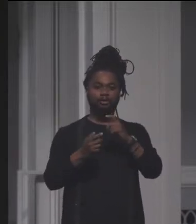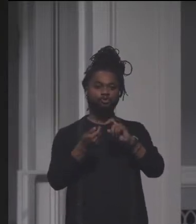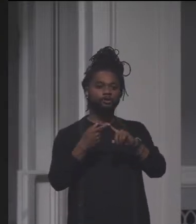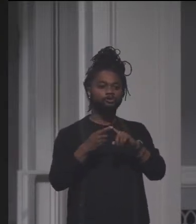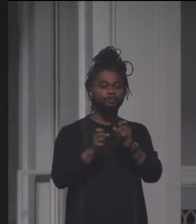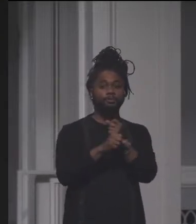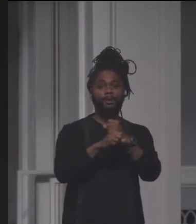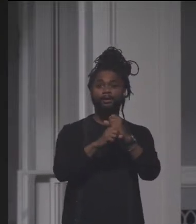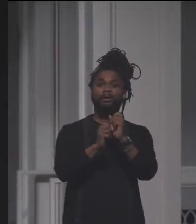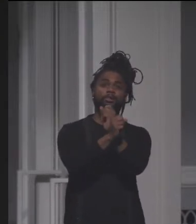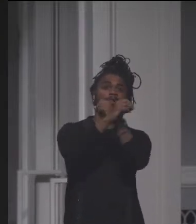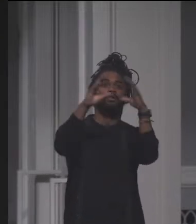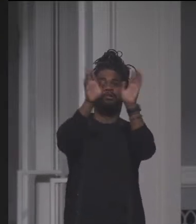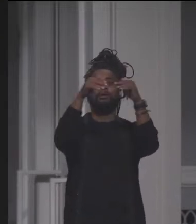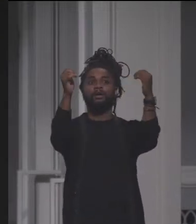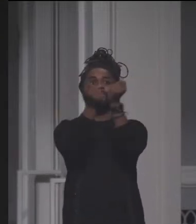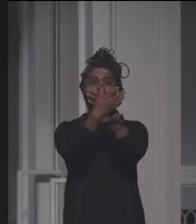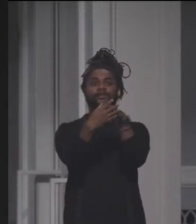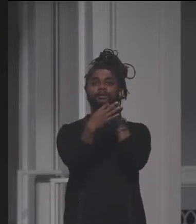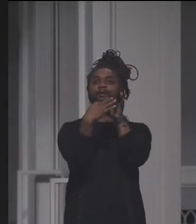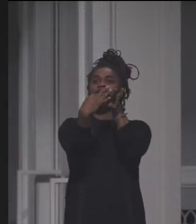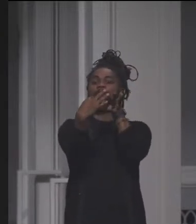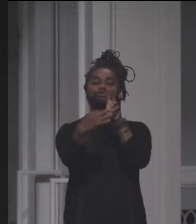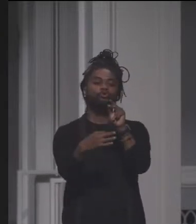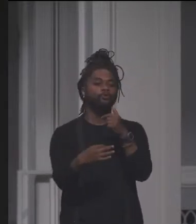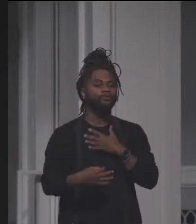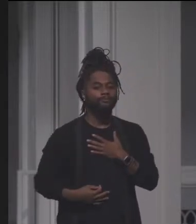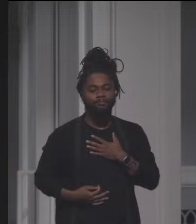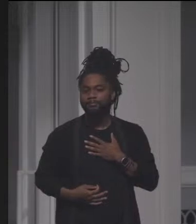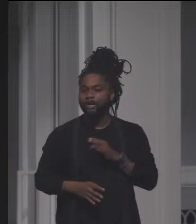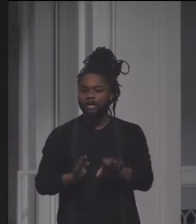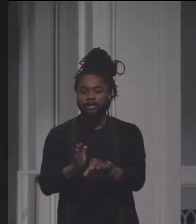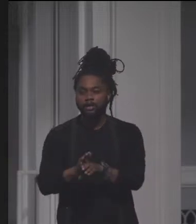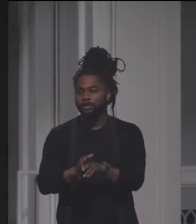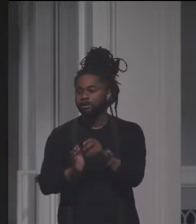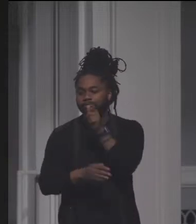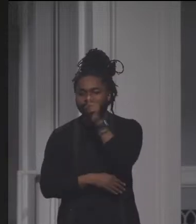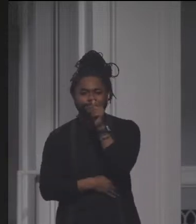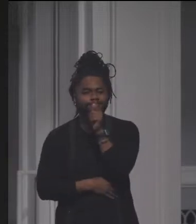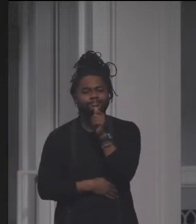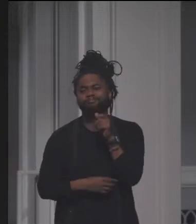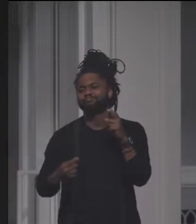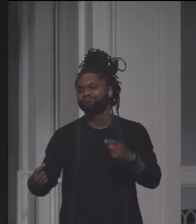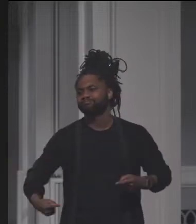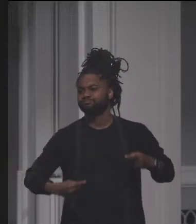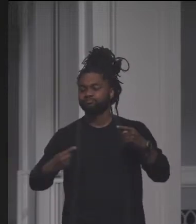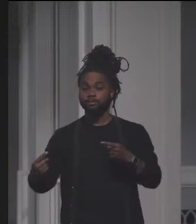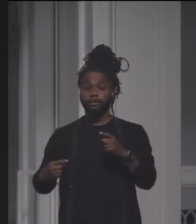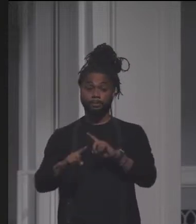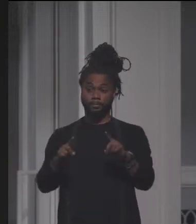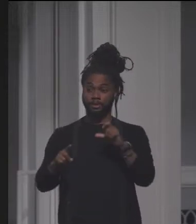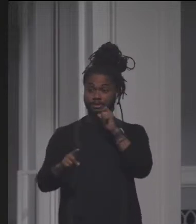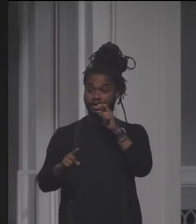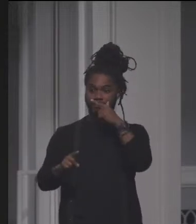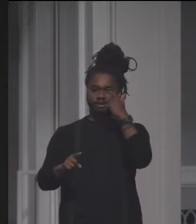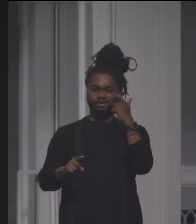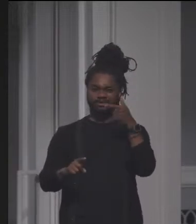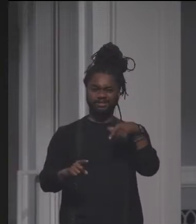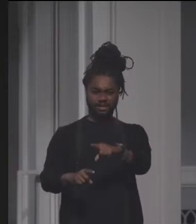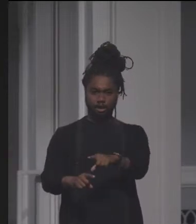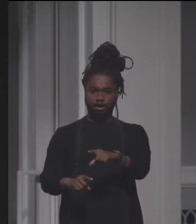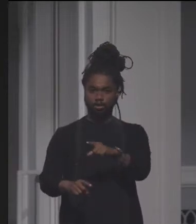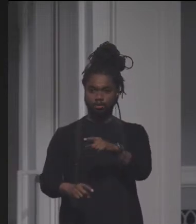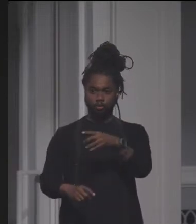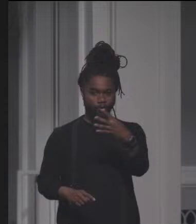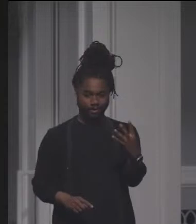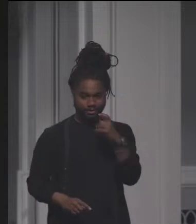utopias. I mean, my characters suffer plenty. They also have lots of joy, but it's not because they're queer.